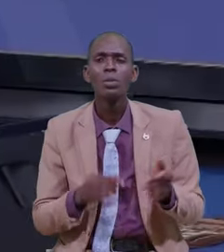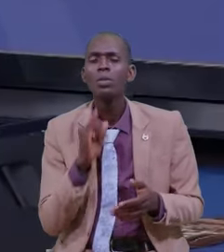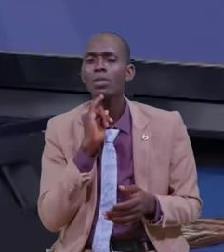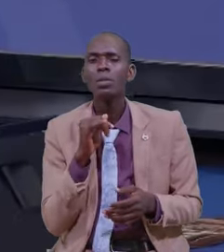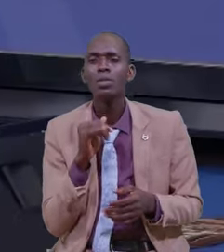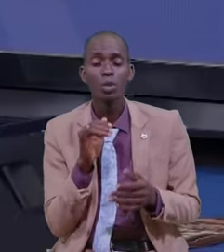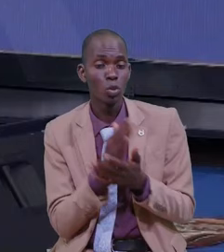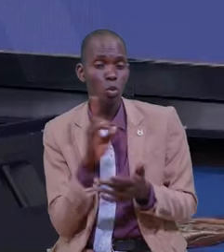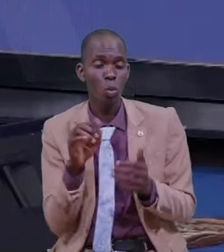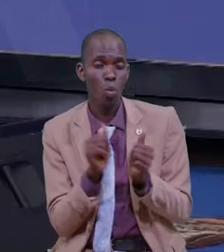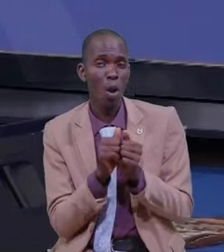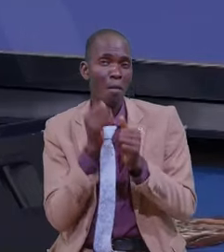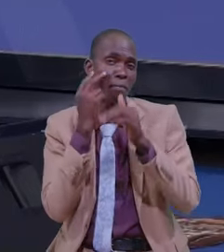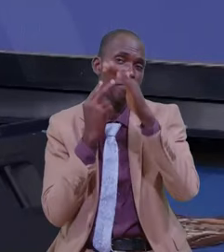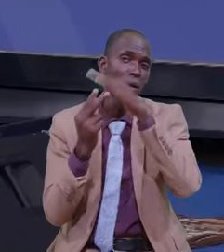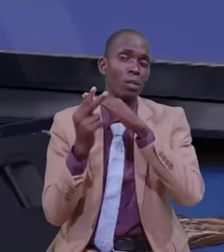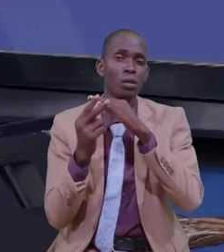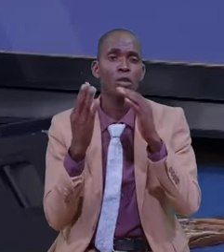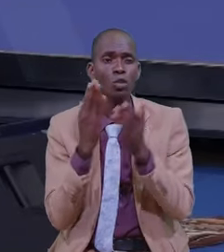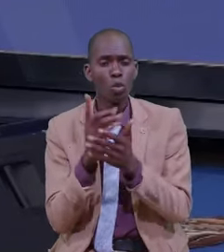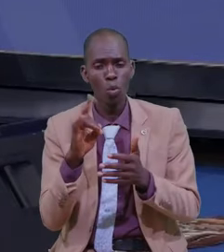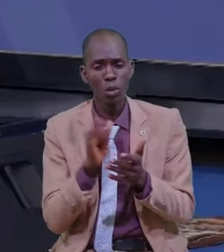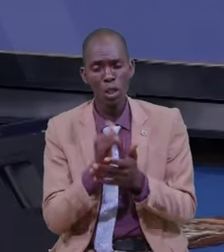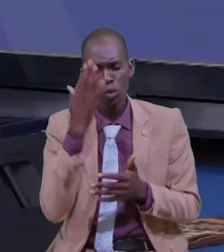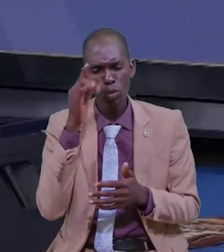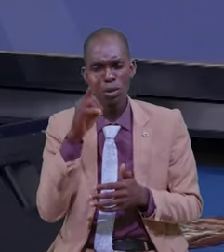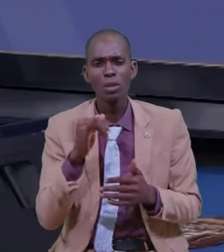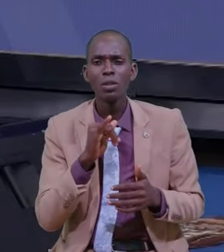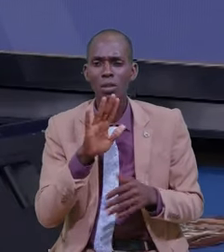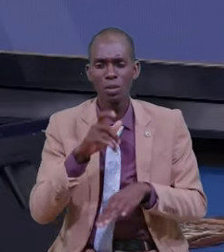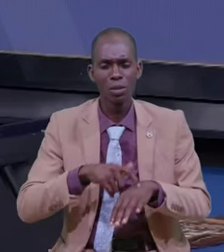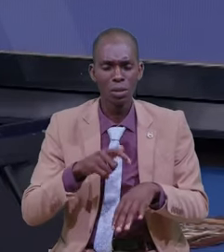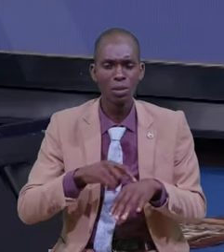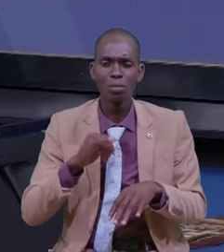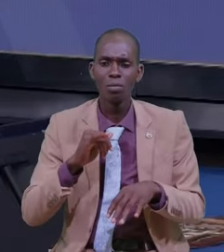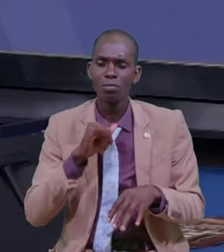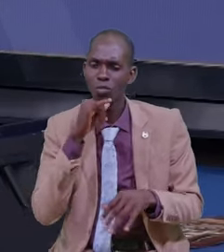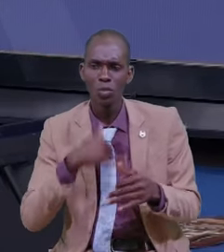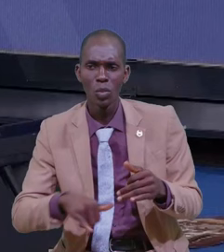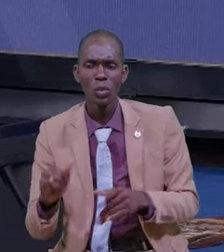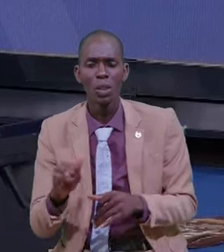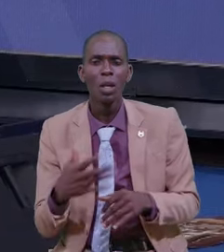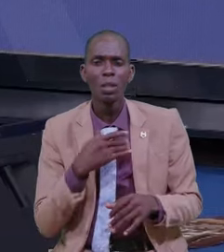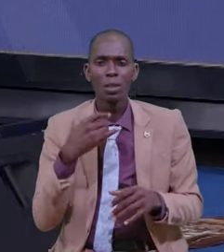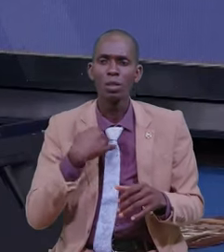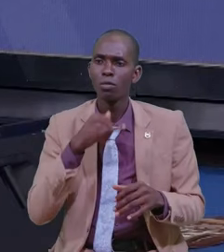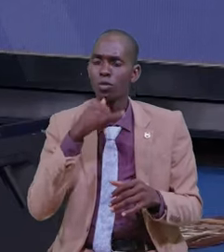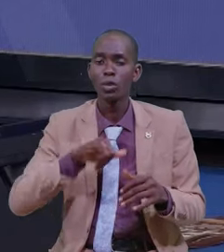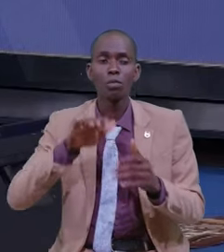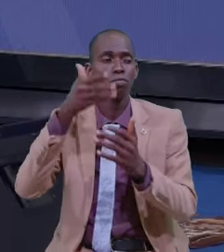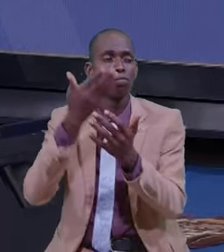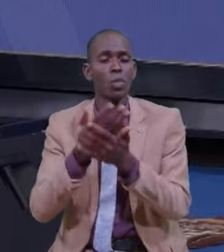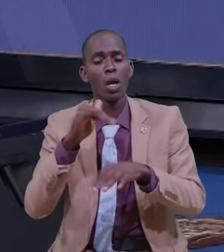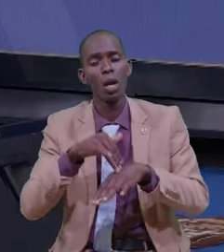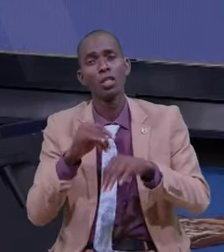who knows he has not reached that climax and the place of